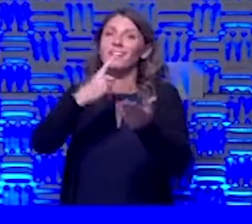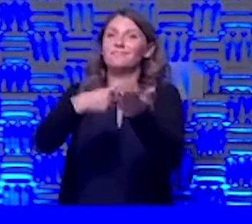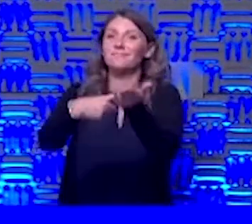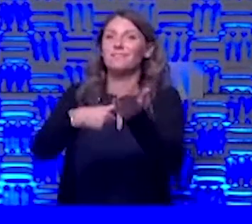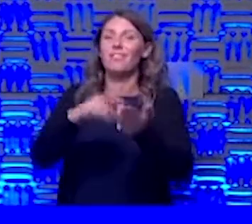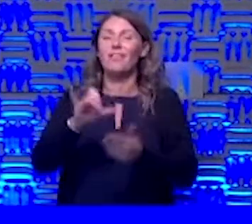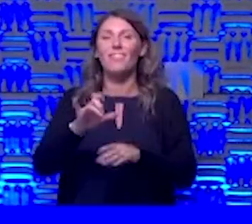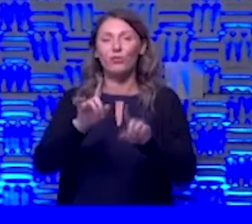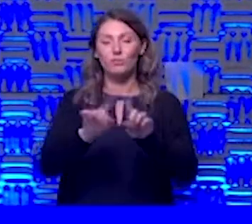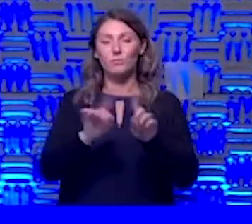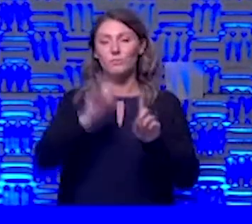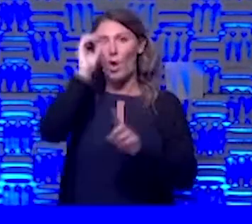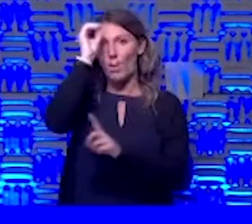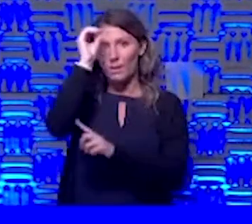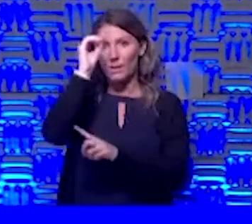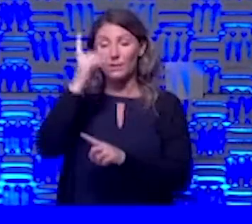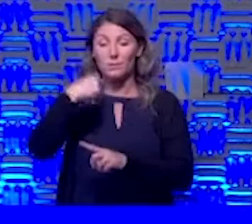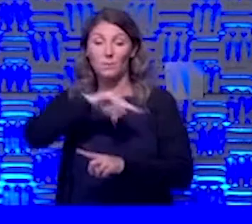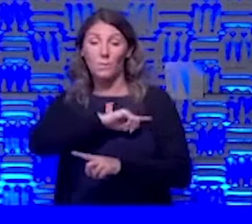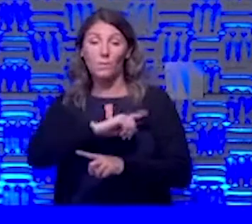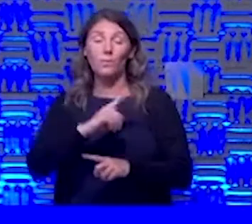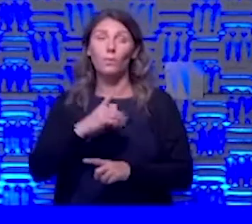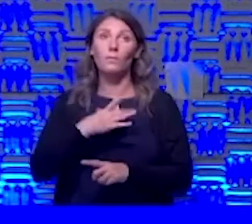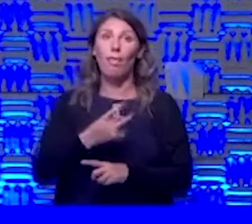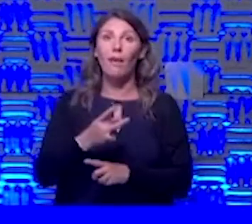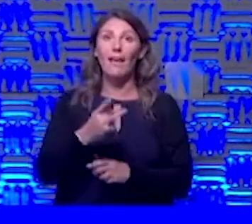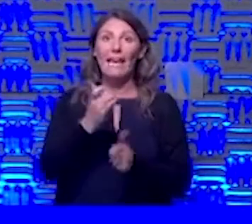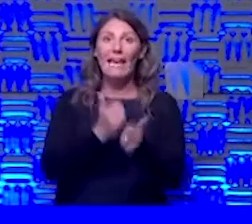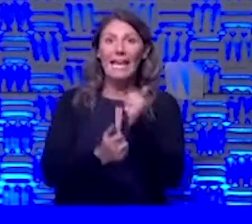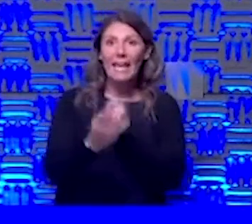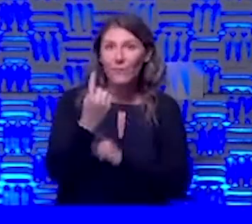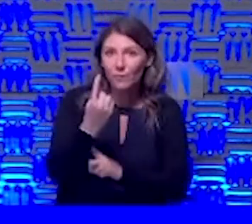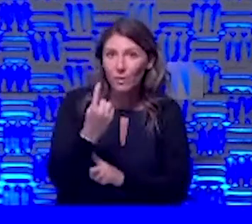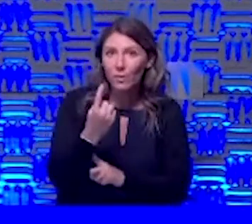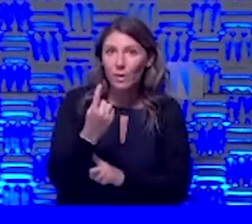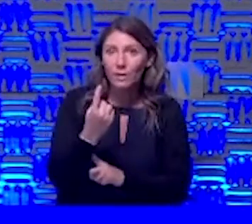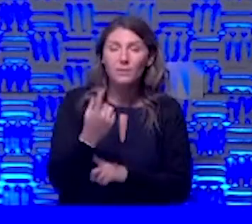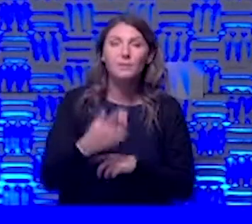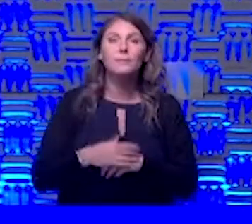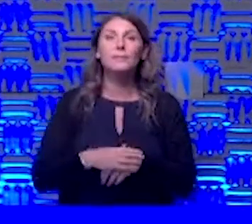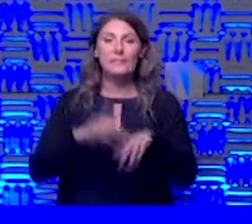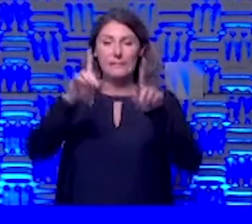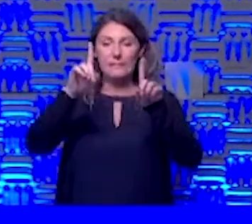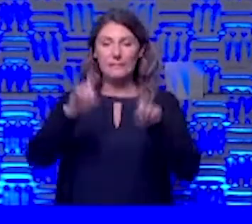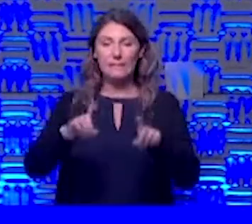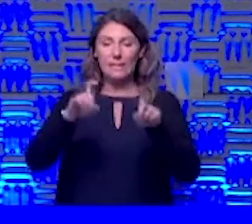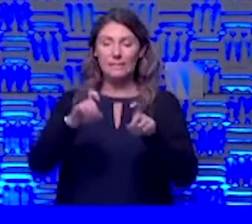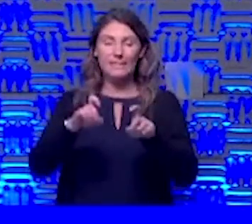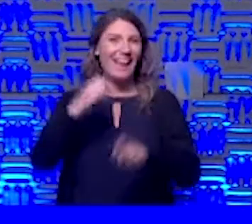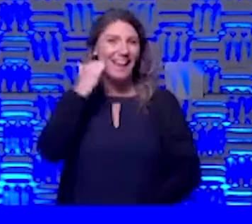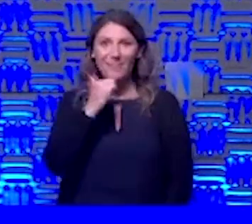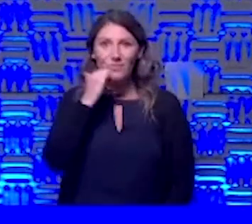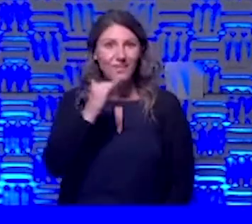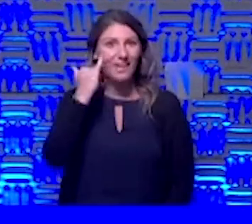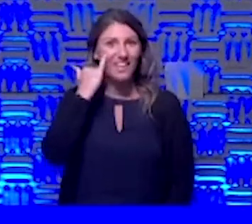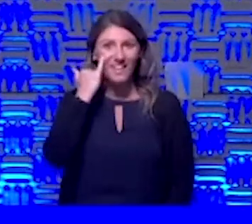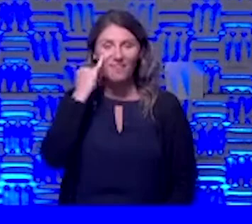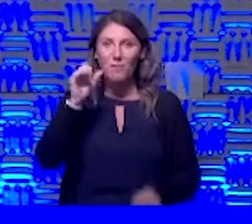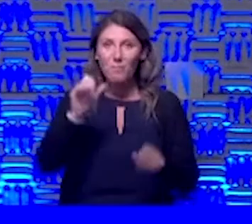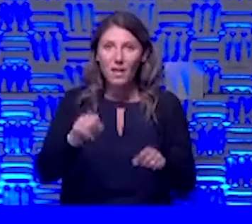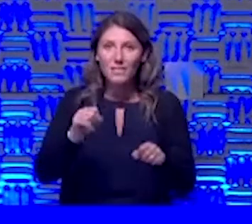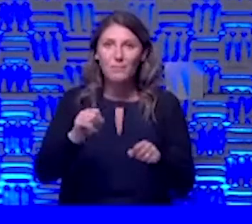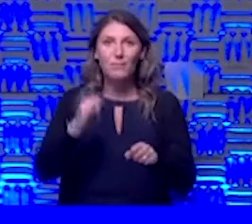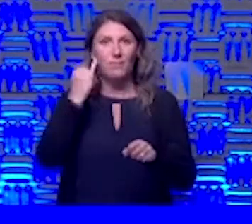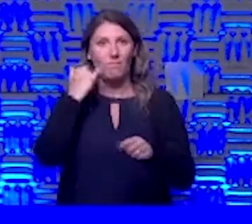different opinions on this. Certainly, we would like everybody to get a test every day if they wanted it, if there was